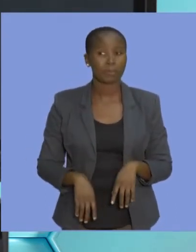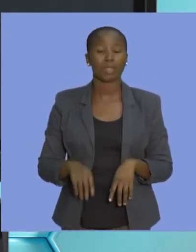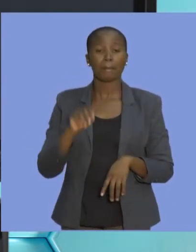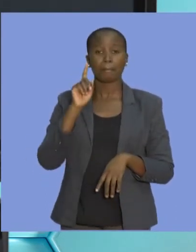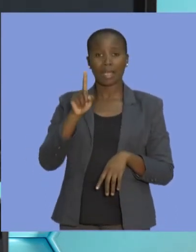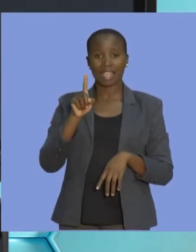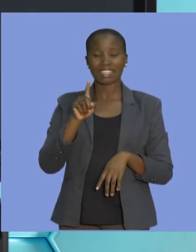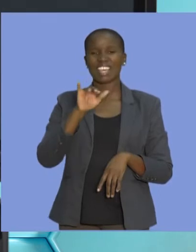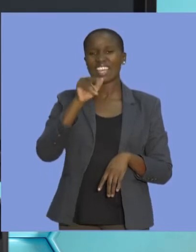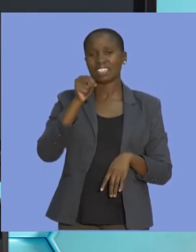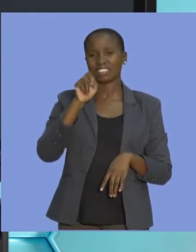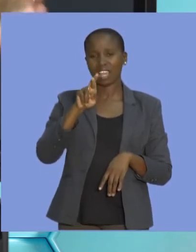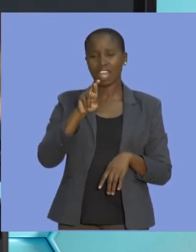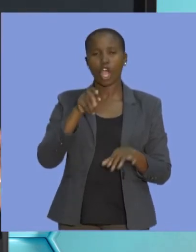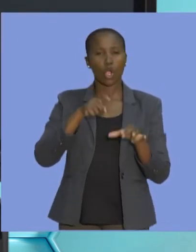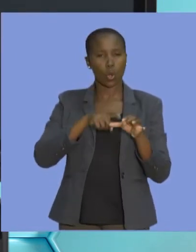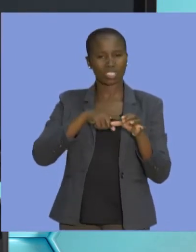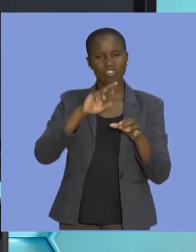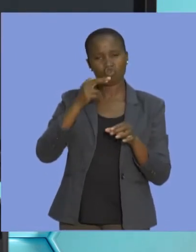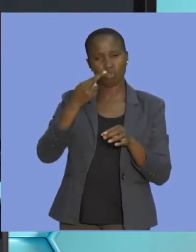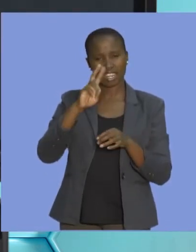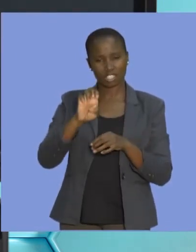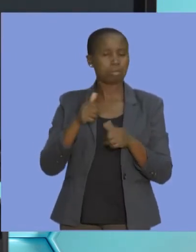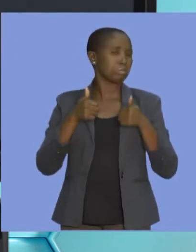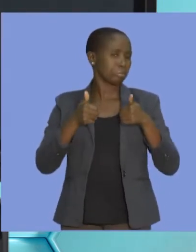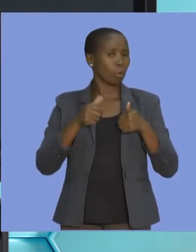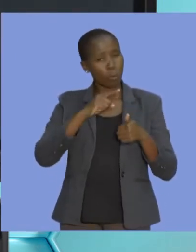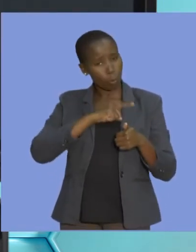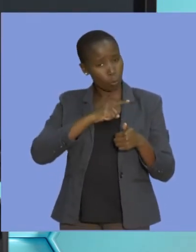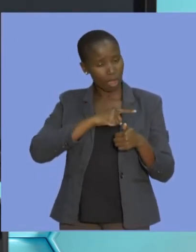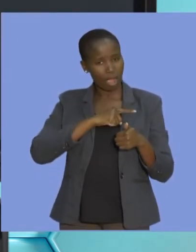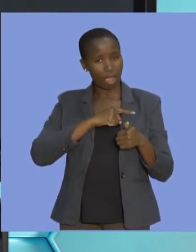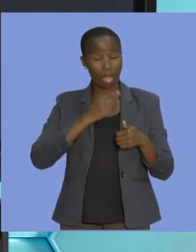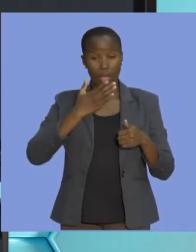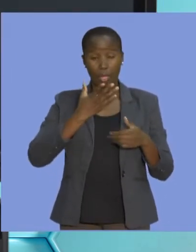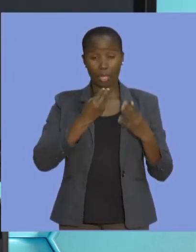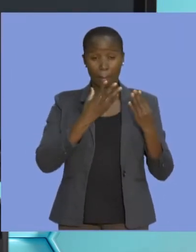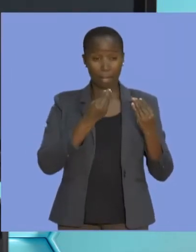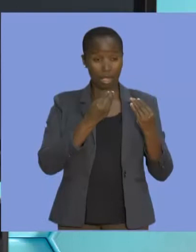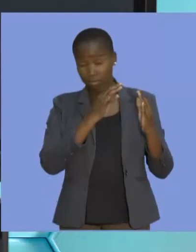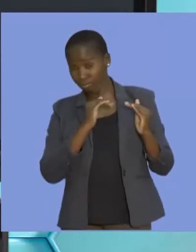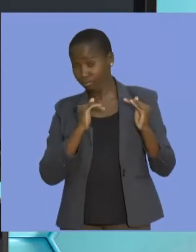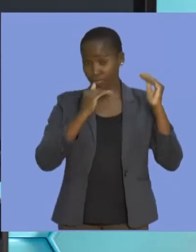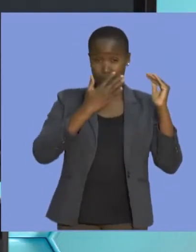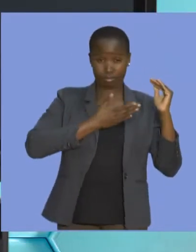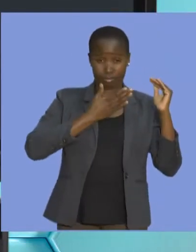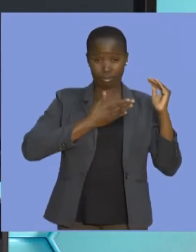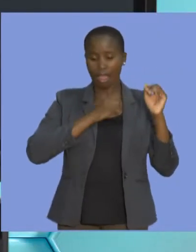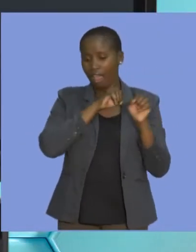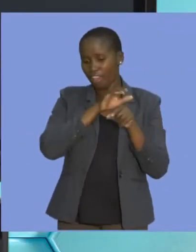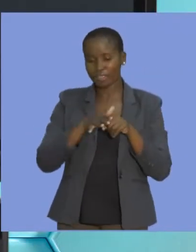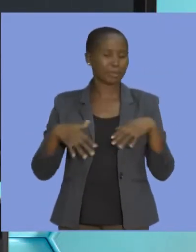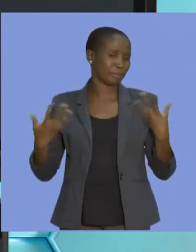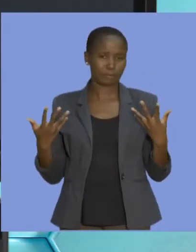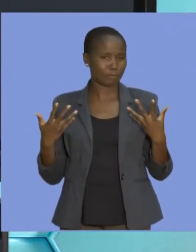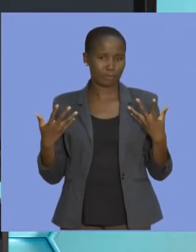good because of what? Extreme values don't affect the number by it. But the semi-interquartile